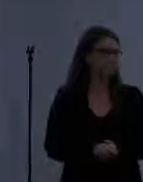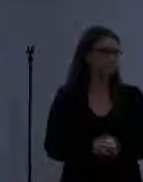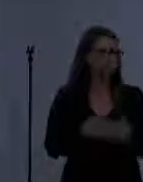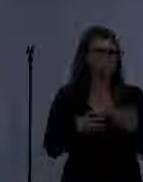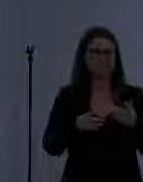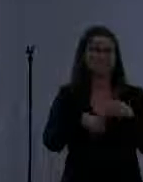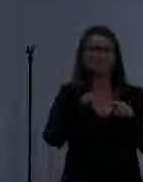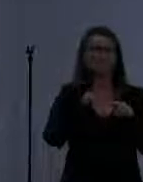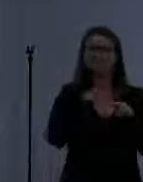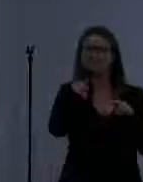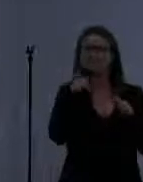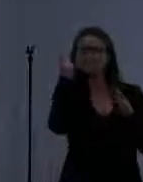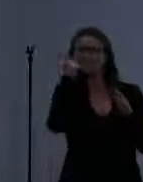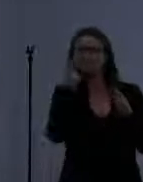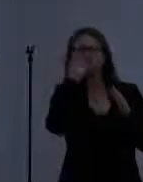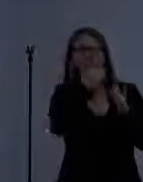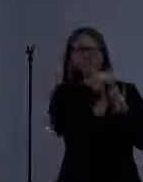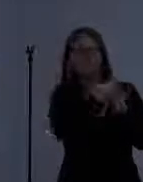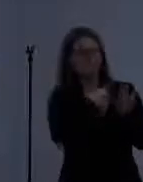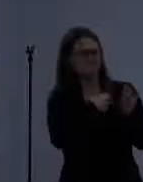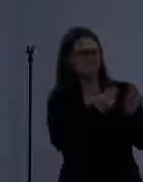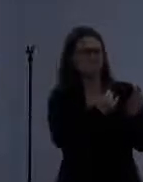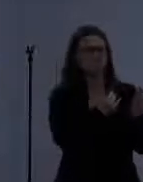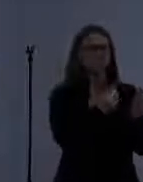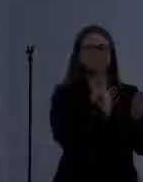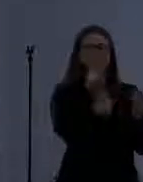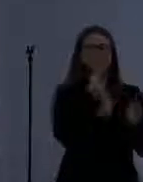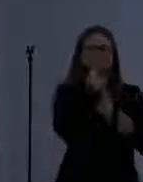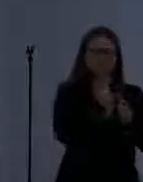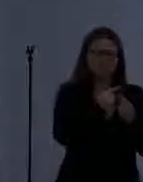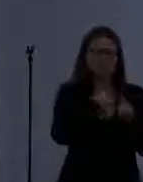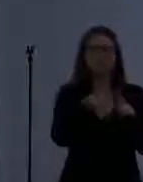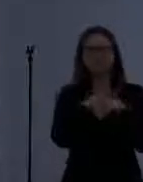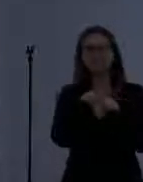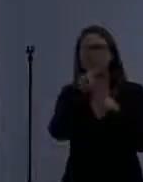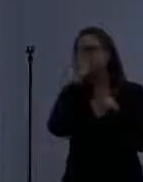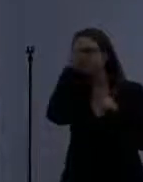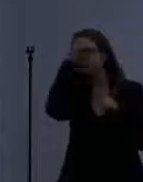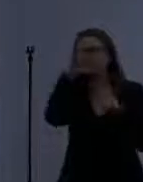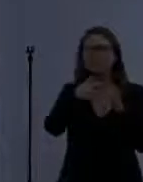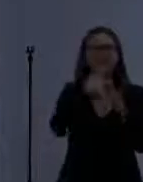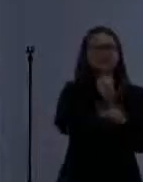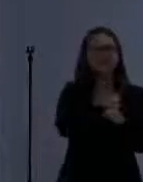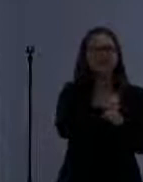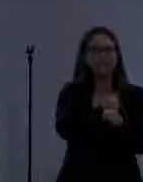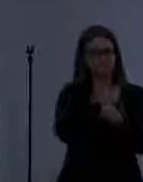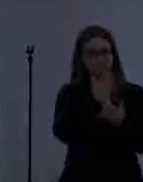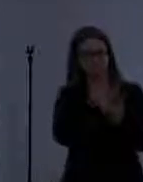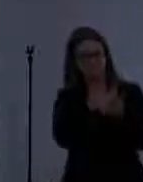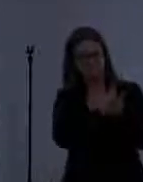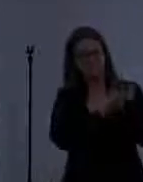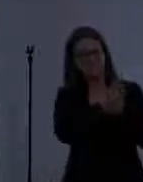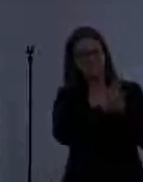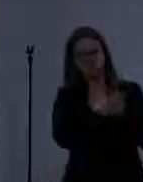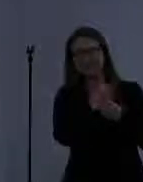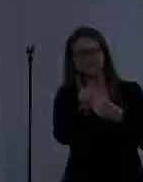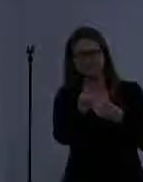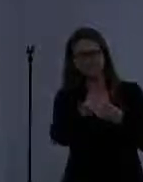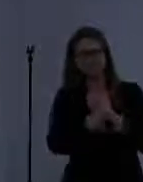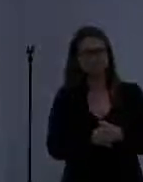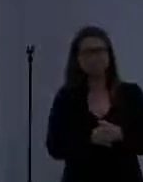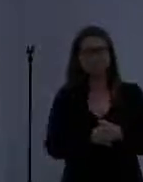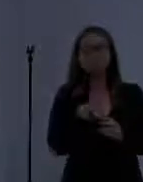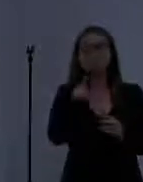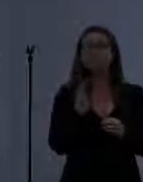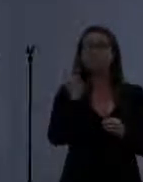of Conduct, but also to talk about some examples so that we can get a bit of an idea of what does that actually mean. Has anyone had